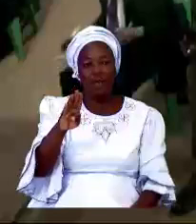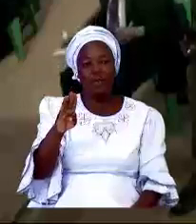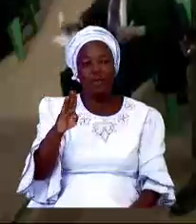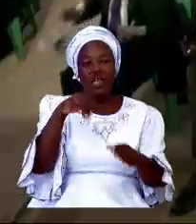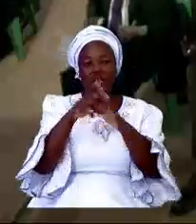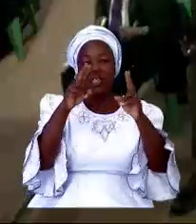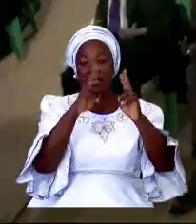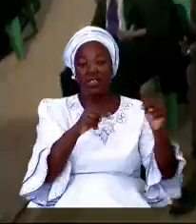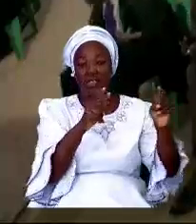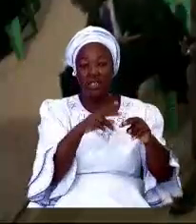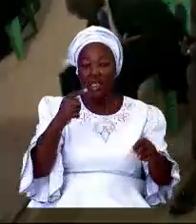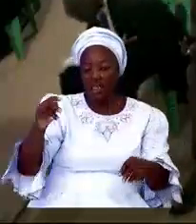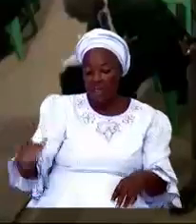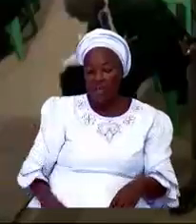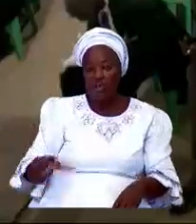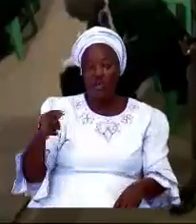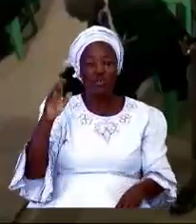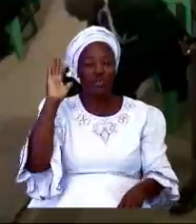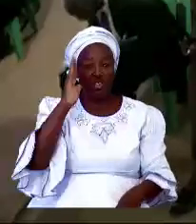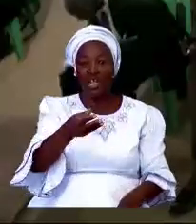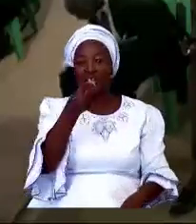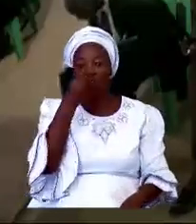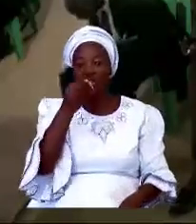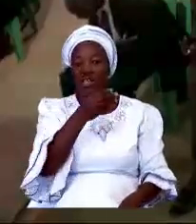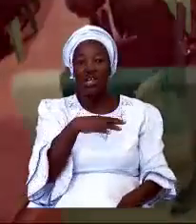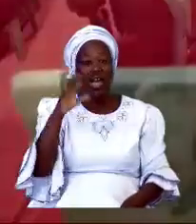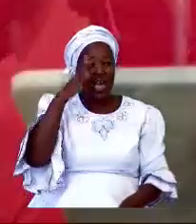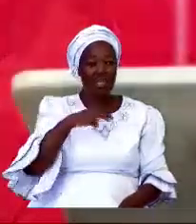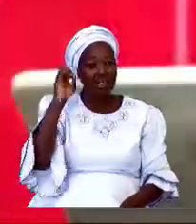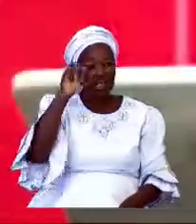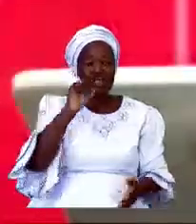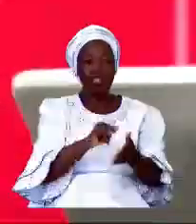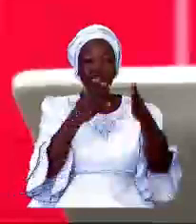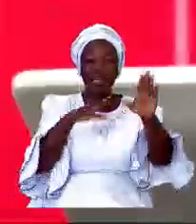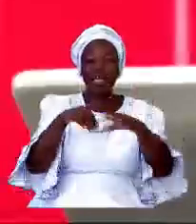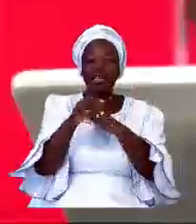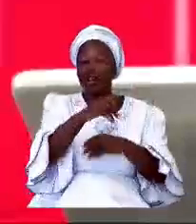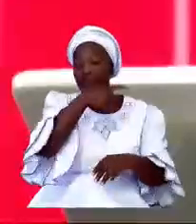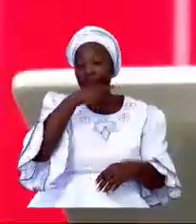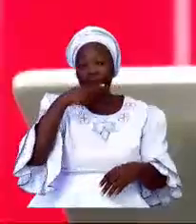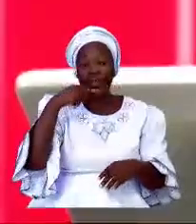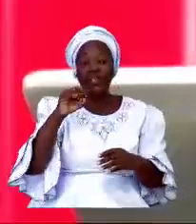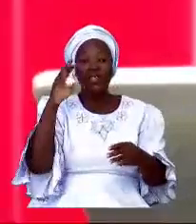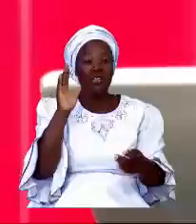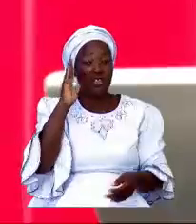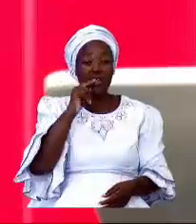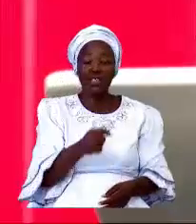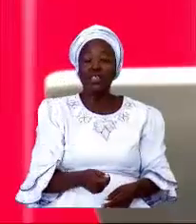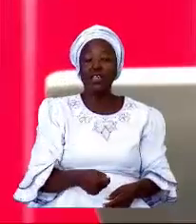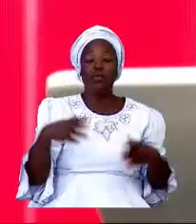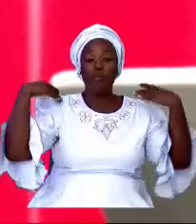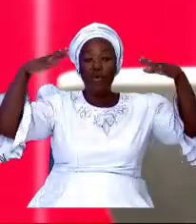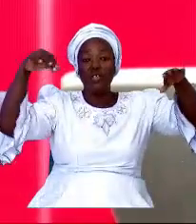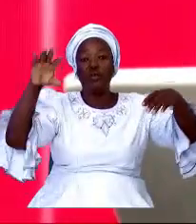Ahab in the city, the dog shall eat. And him that dieth in